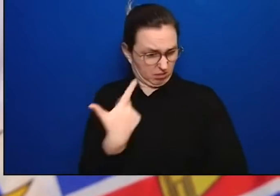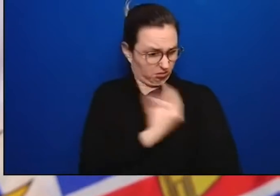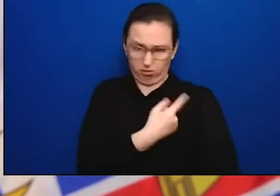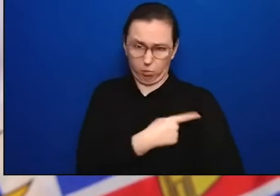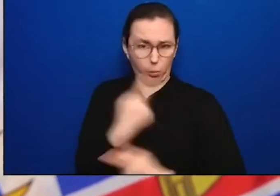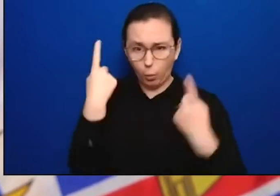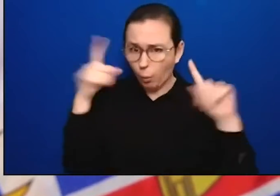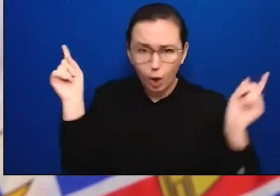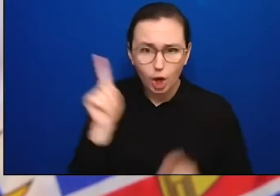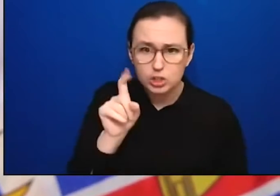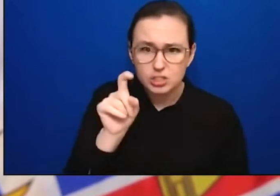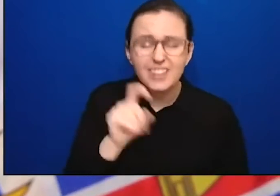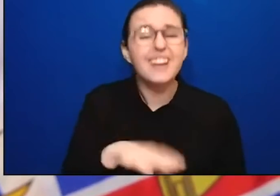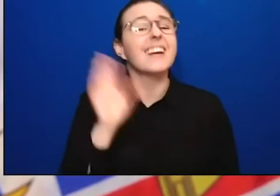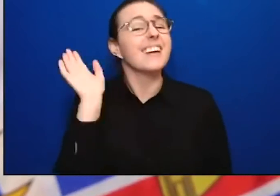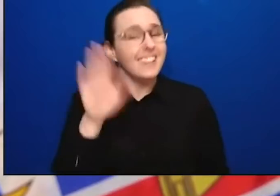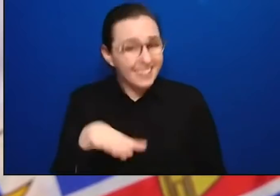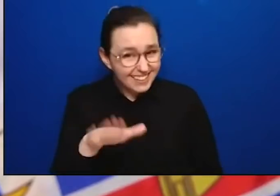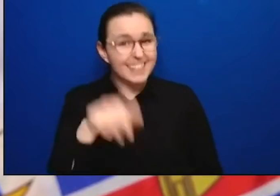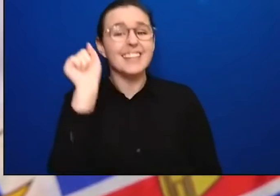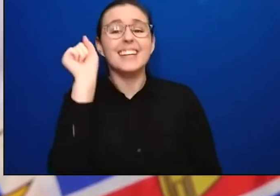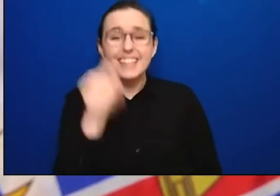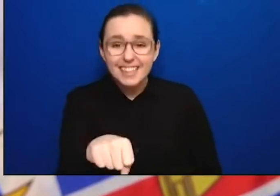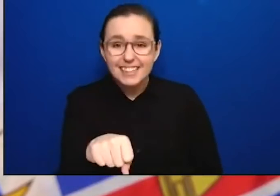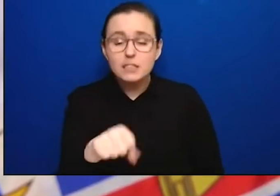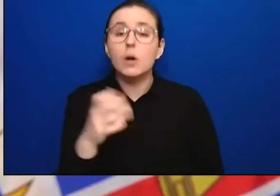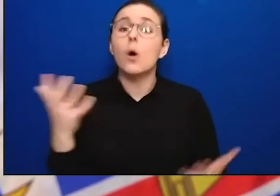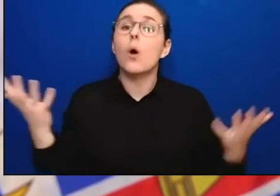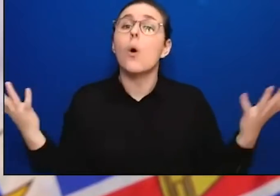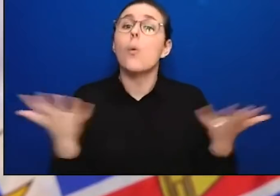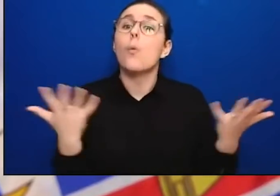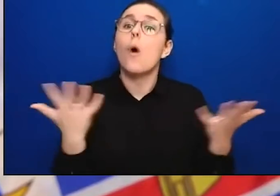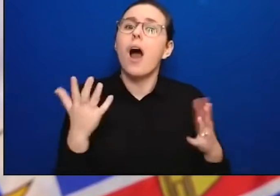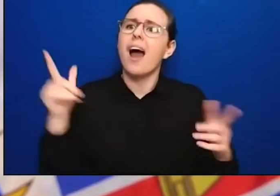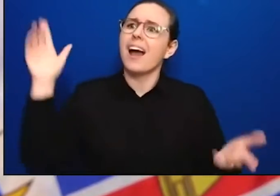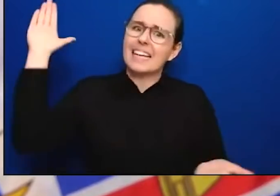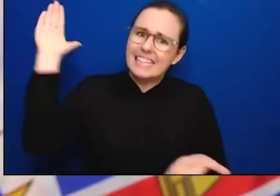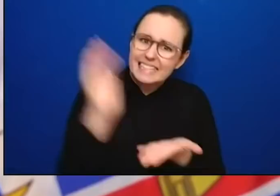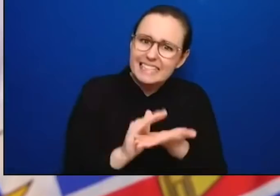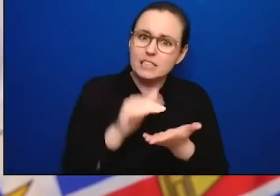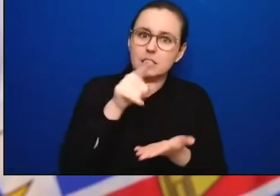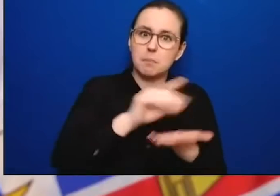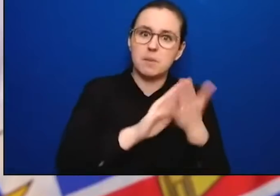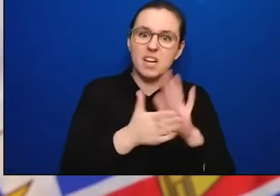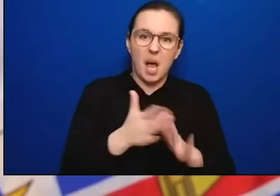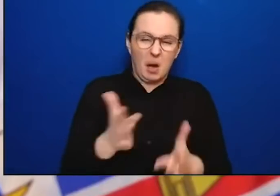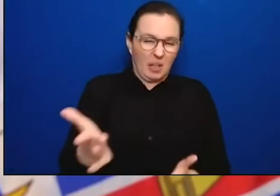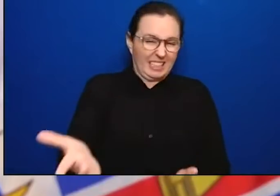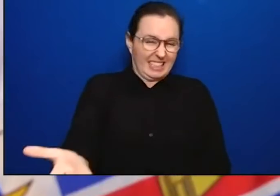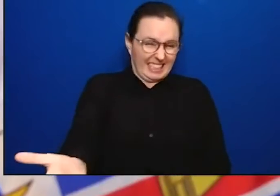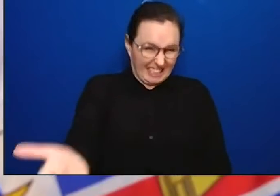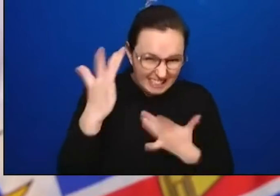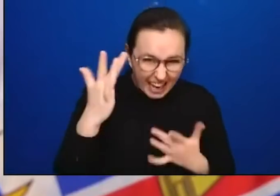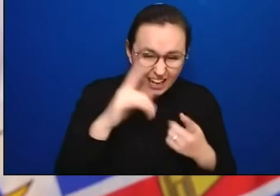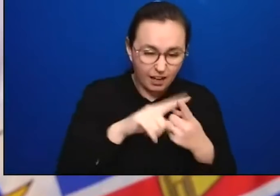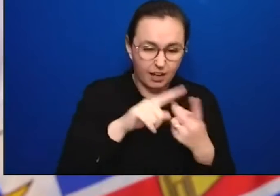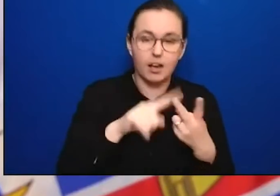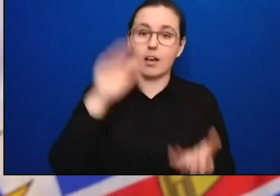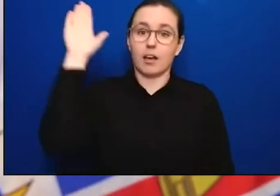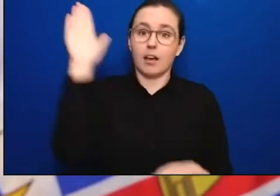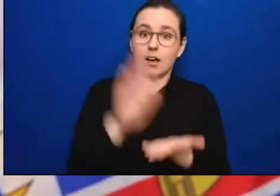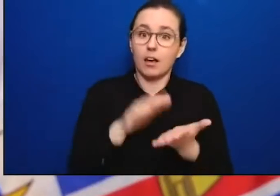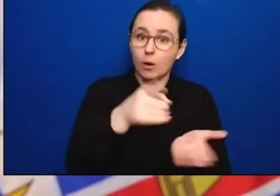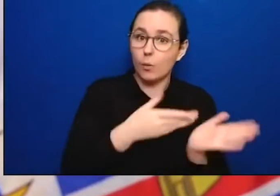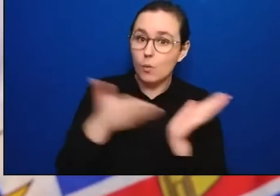I want to assure you, and we see these data coming more and more now, it takes time to put these pieces of the puzzle together